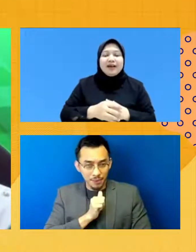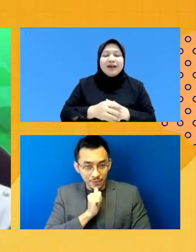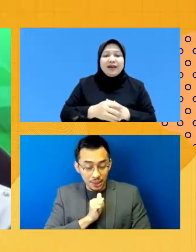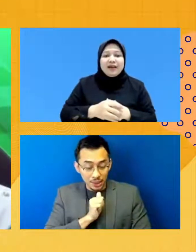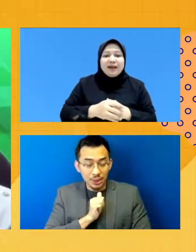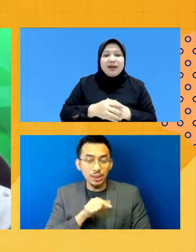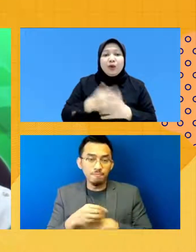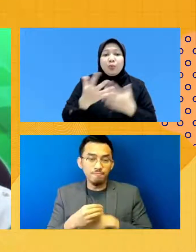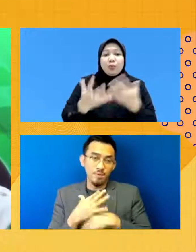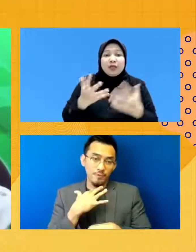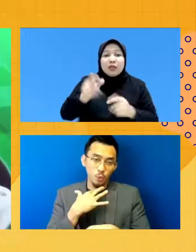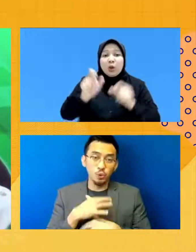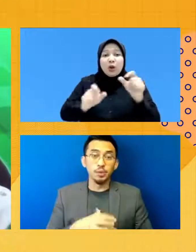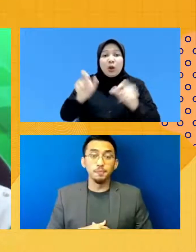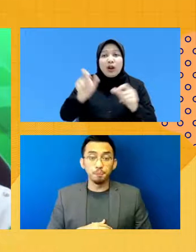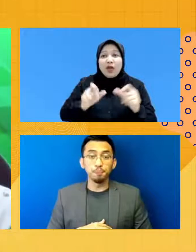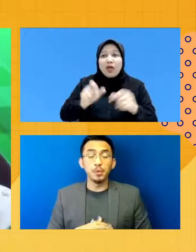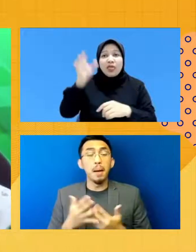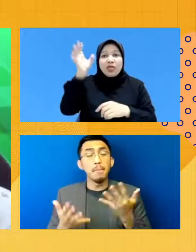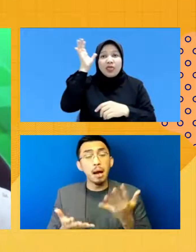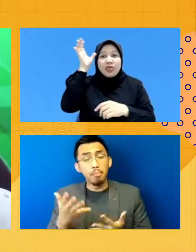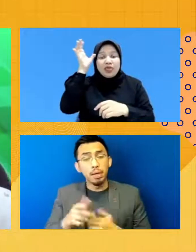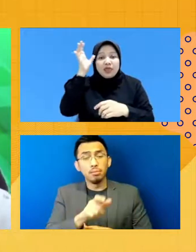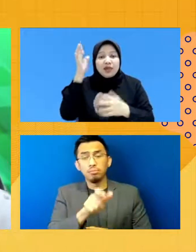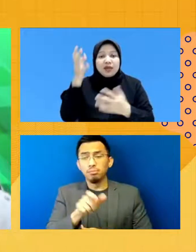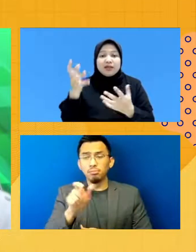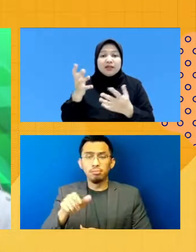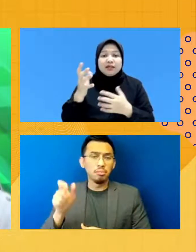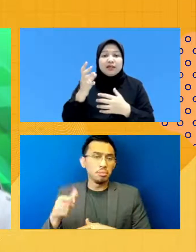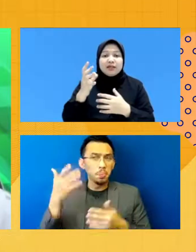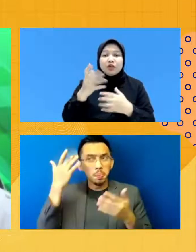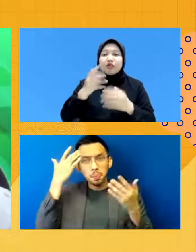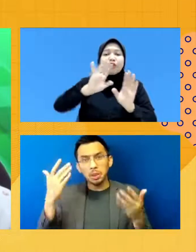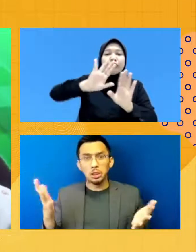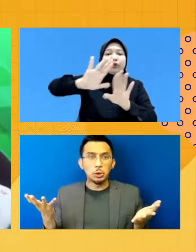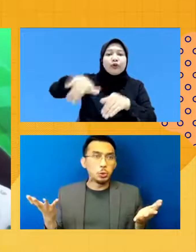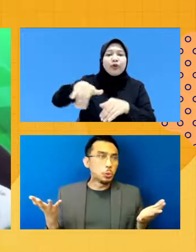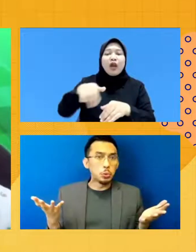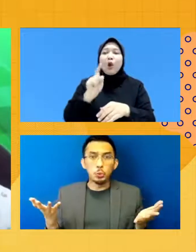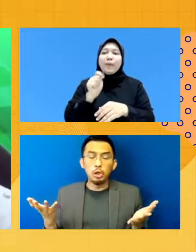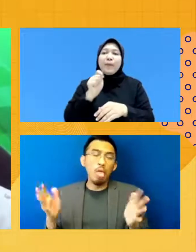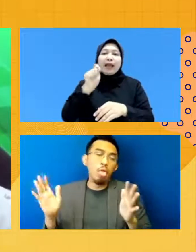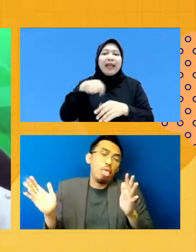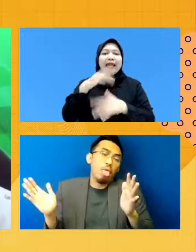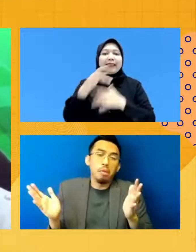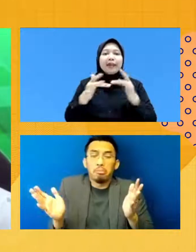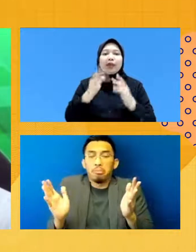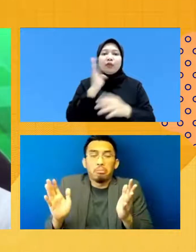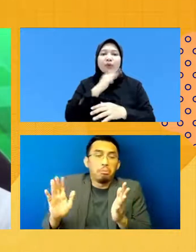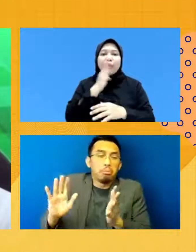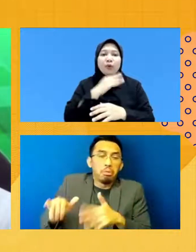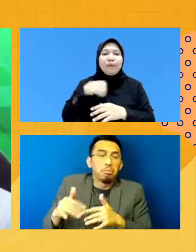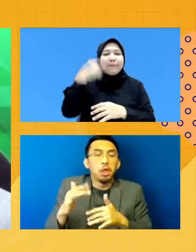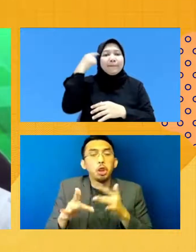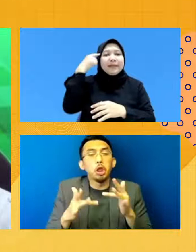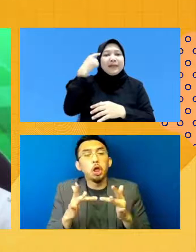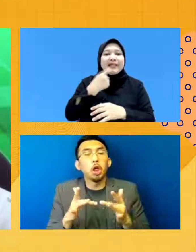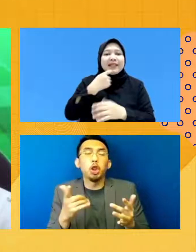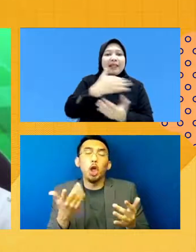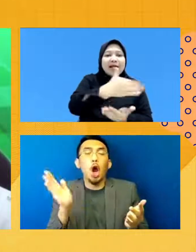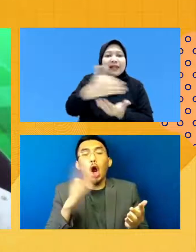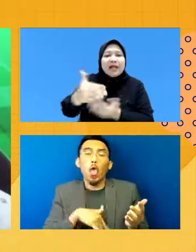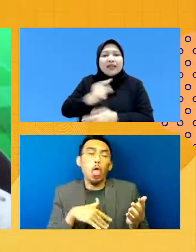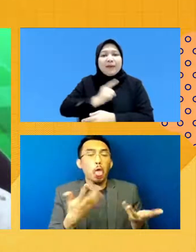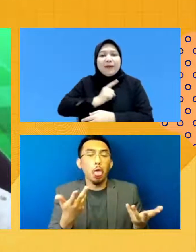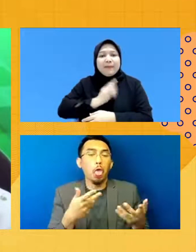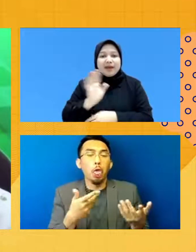about the other side as well. So when we use internet, the some informations are collecting